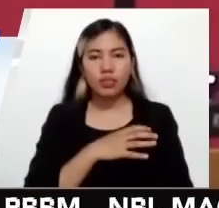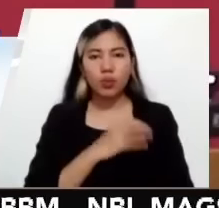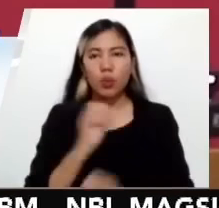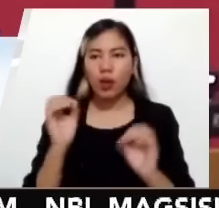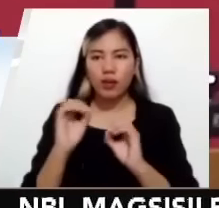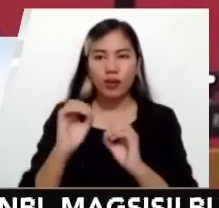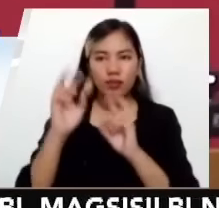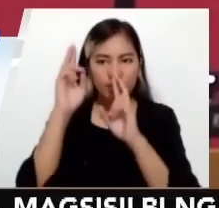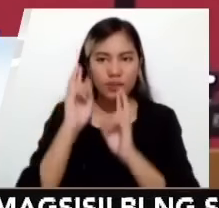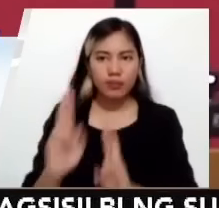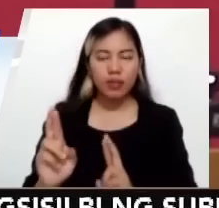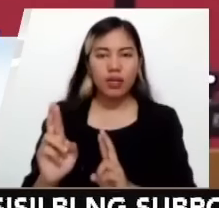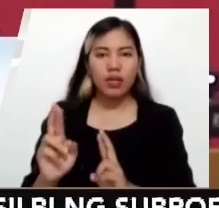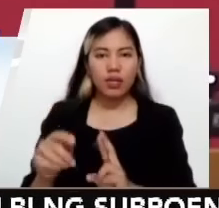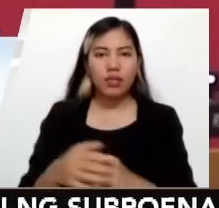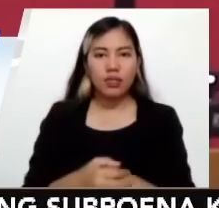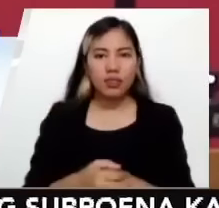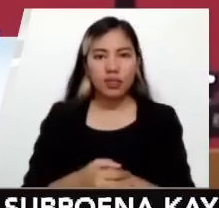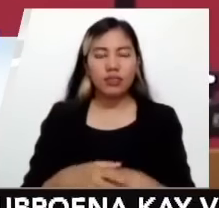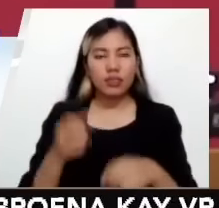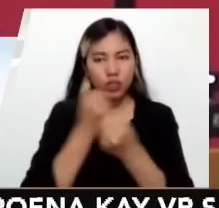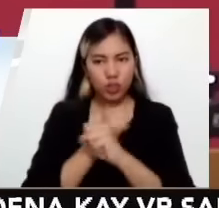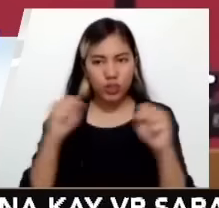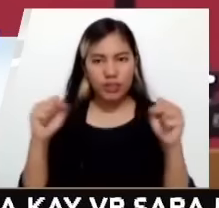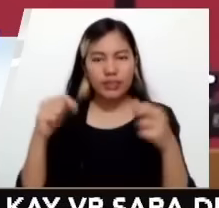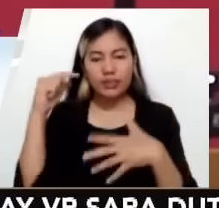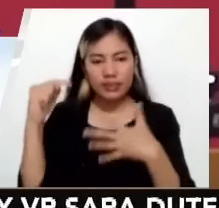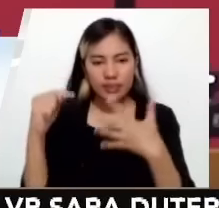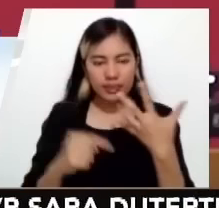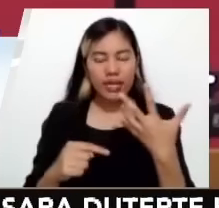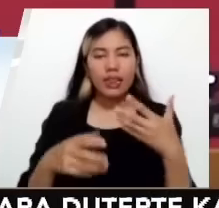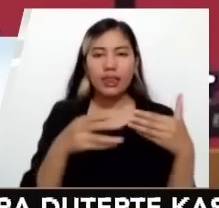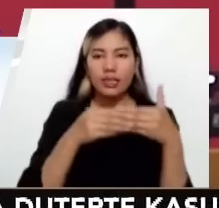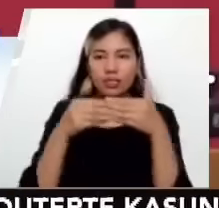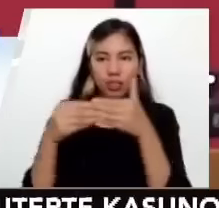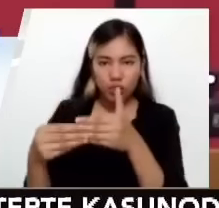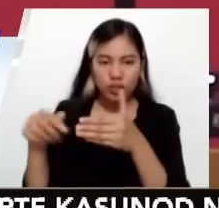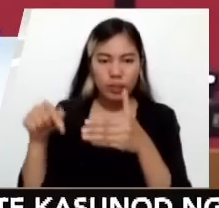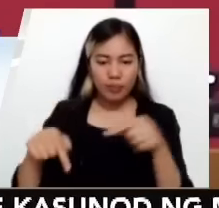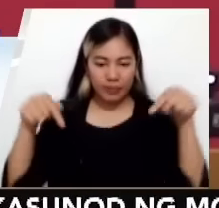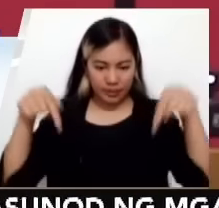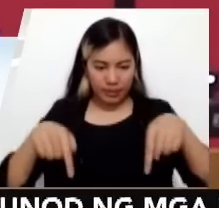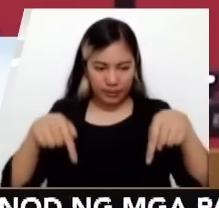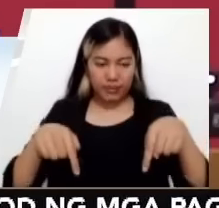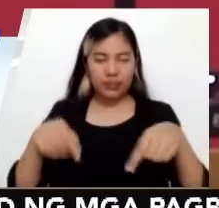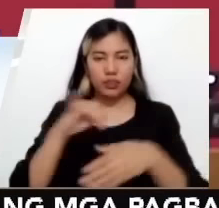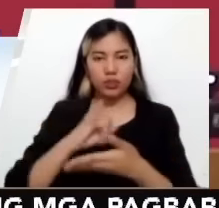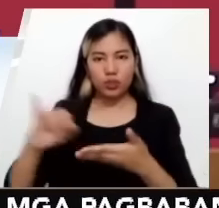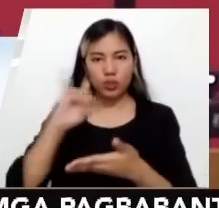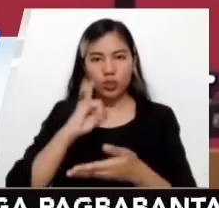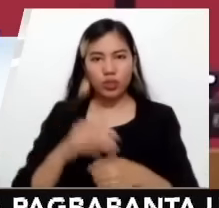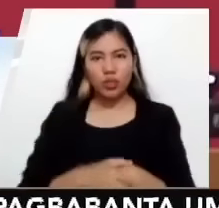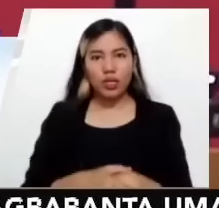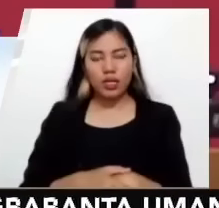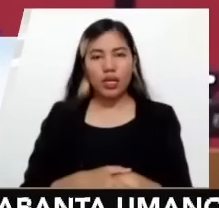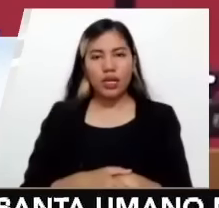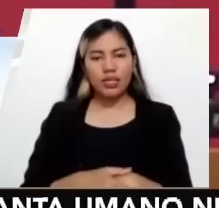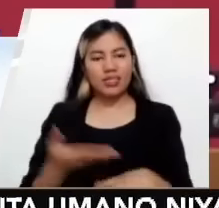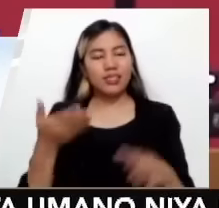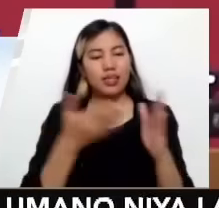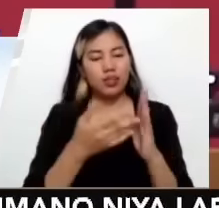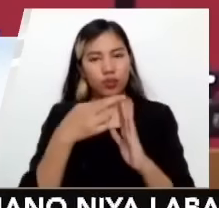protocols security measures and leadership of this institution is not just a breach of rules It is a